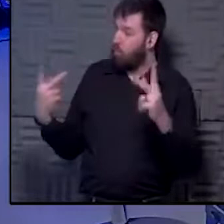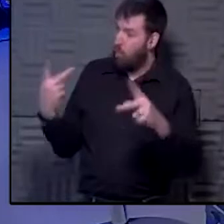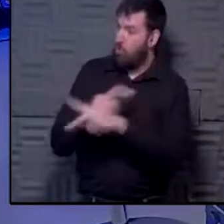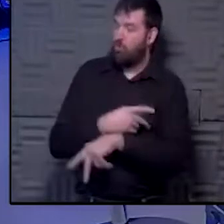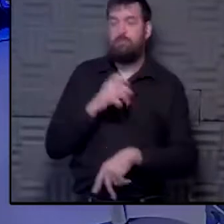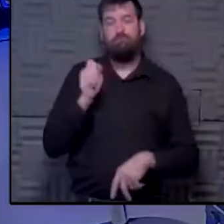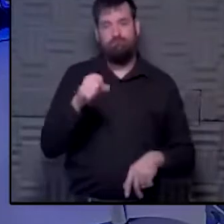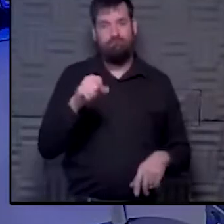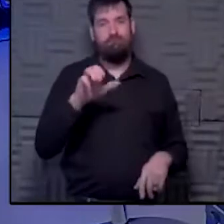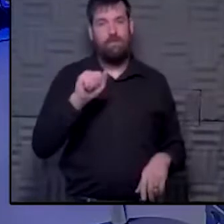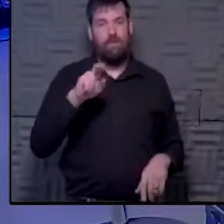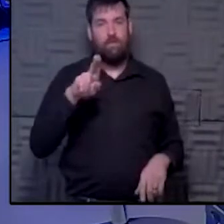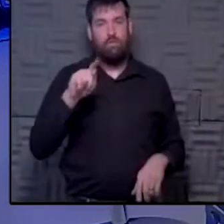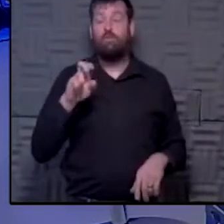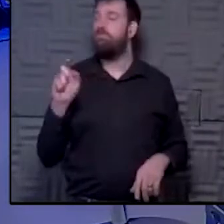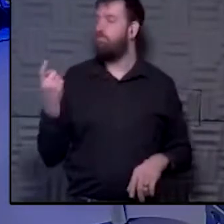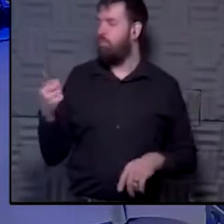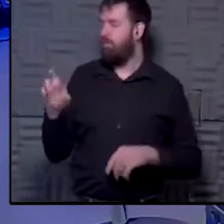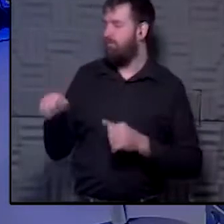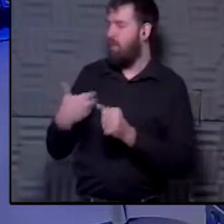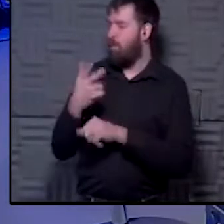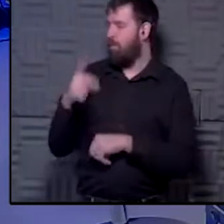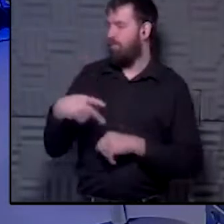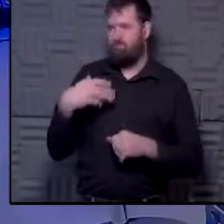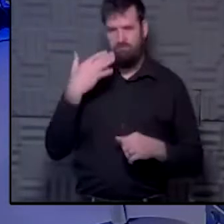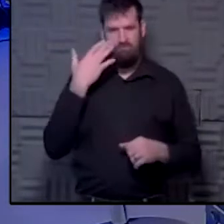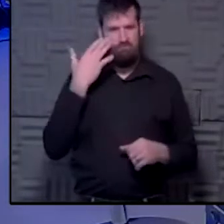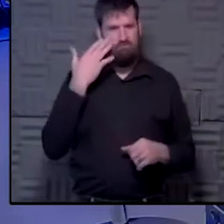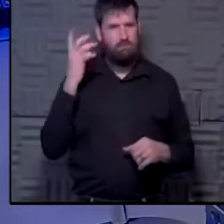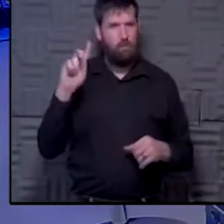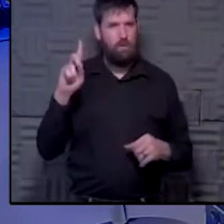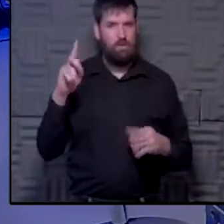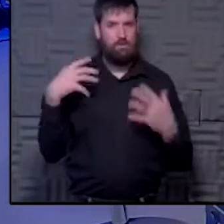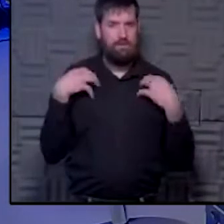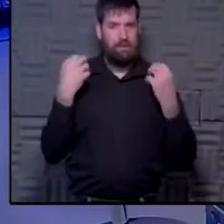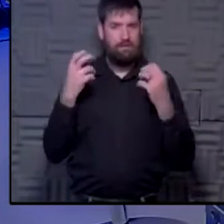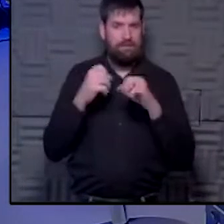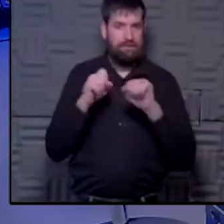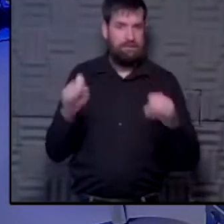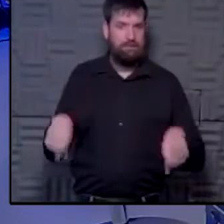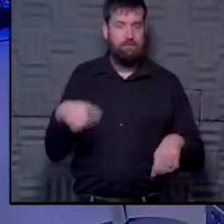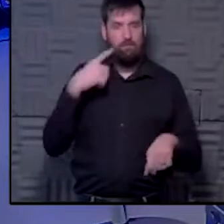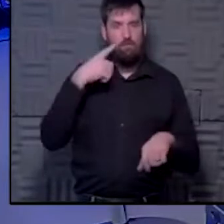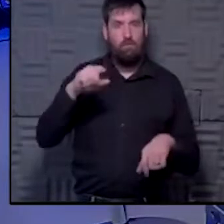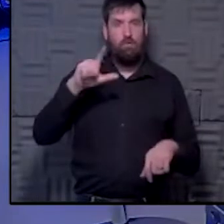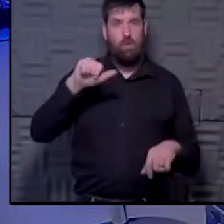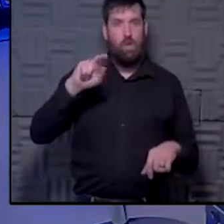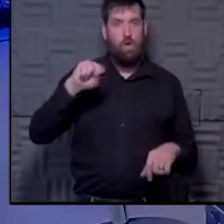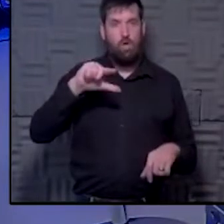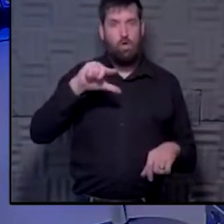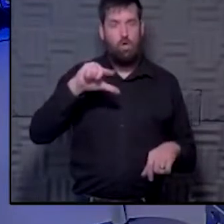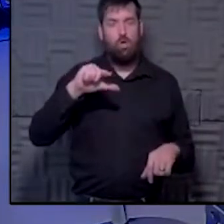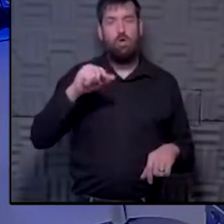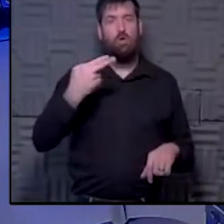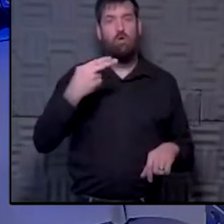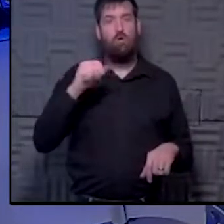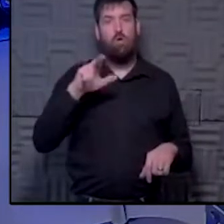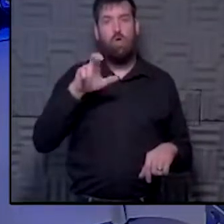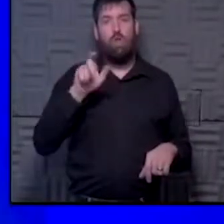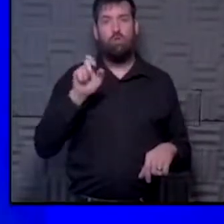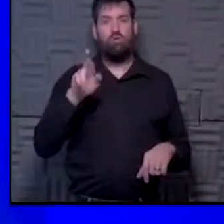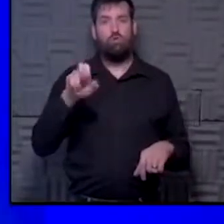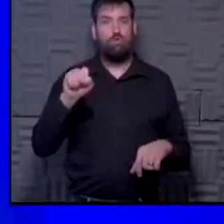the acute symptoms. Yeah. And she has one quick follow-up. Do we know where we stand in the health system for the long haulers clinic? Yeah, you know,